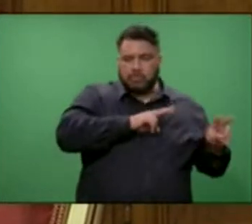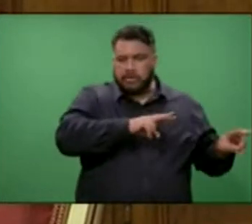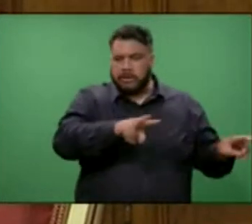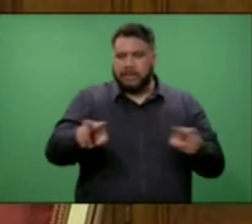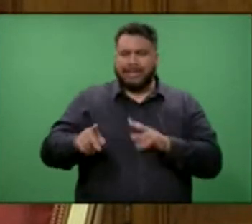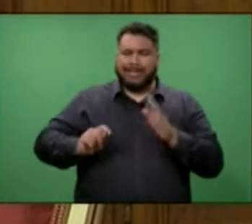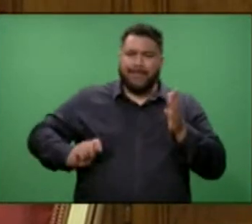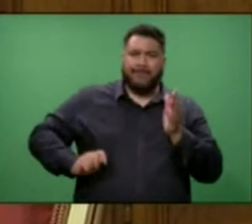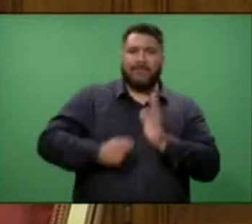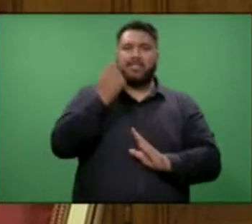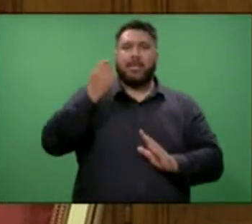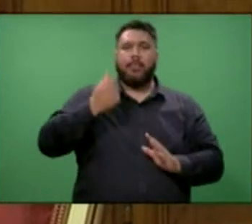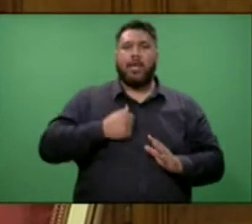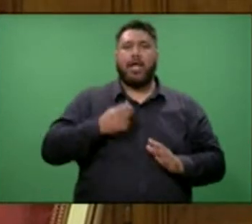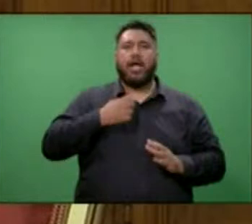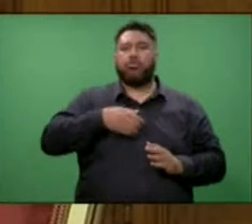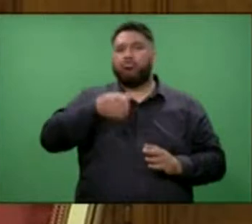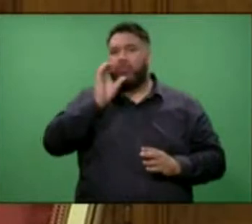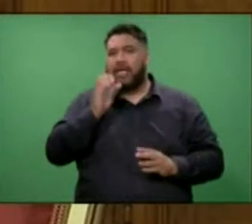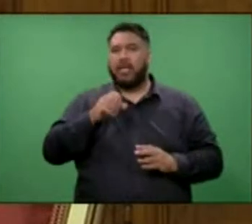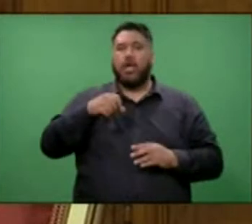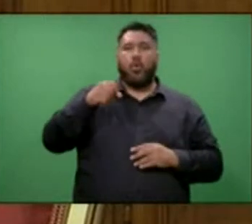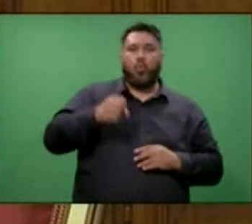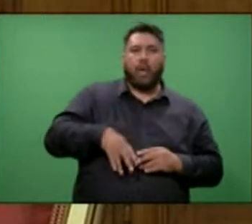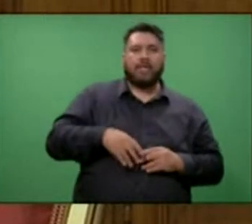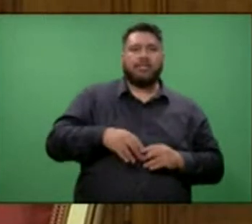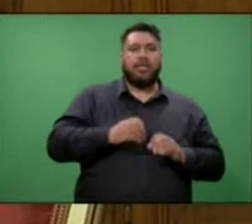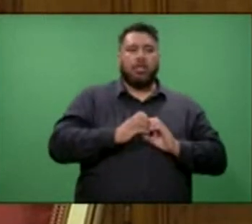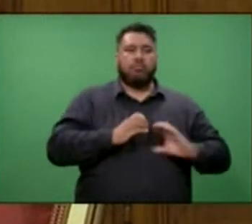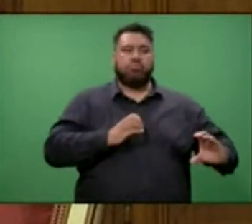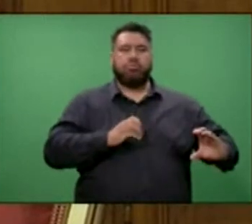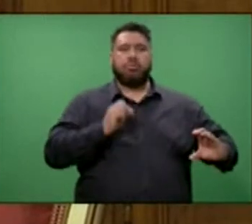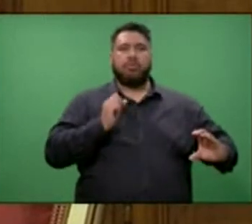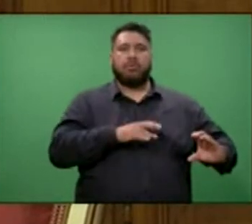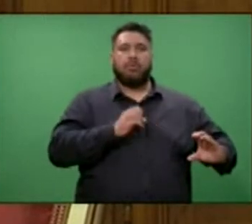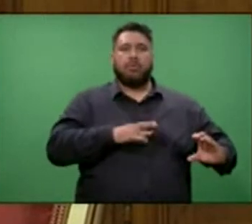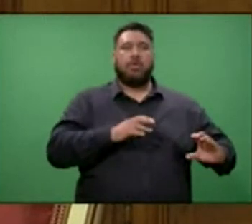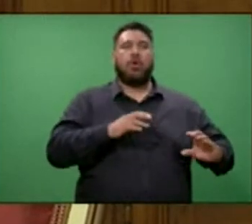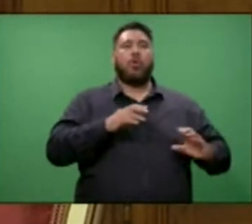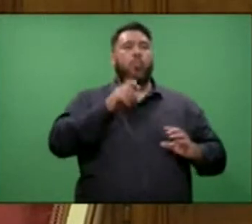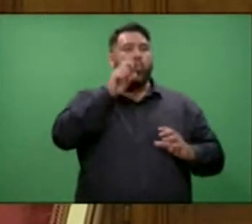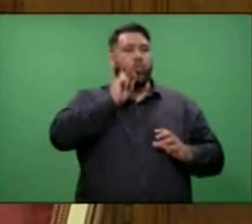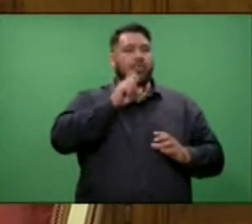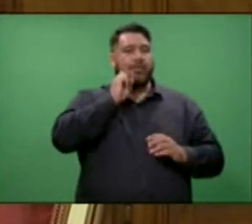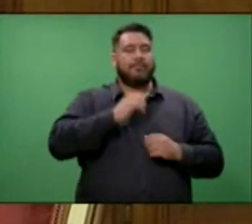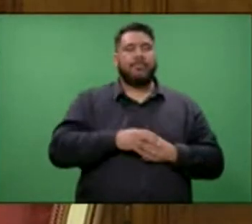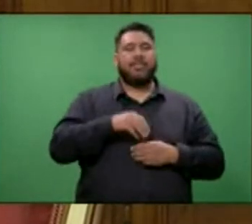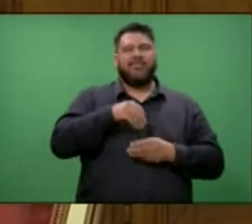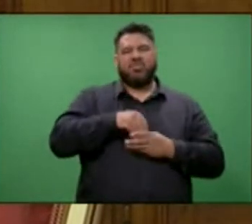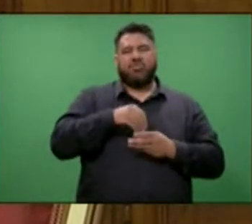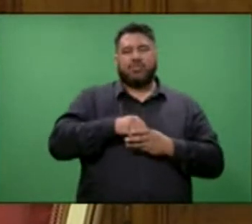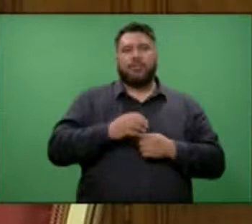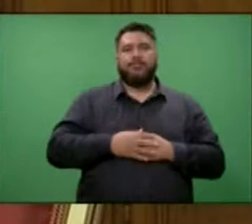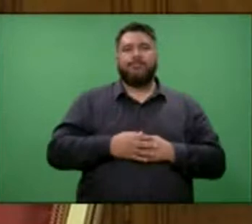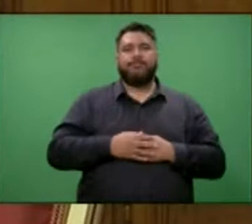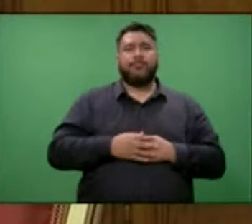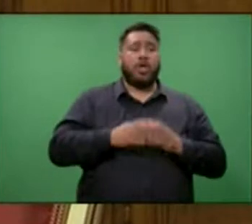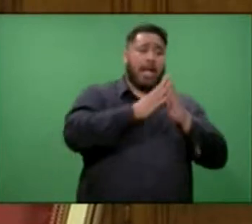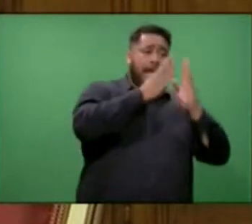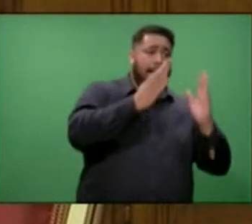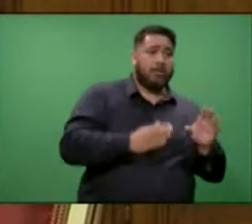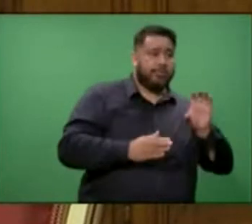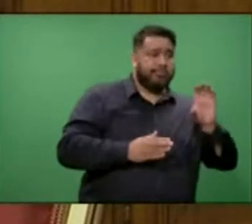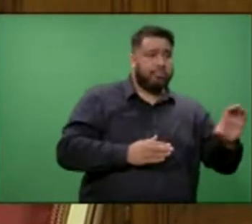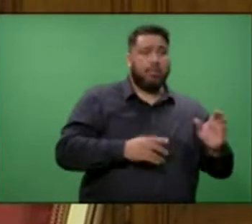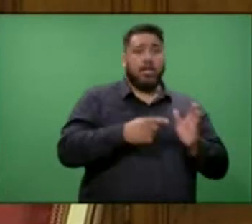of the nation's drinking, waste and stormwater infrastructure. These investments in housing, transport,